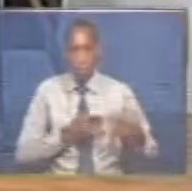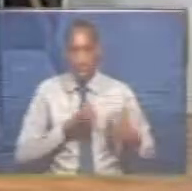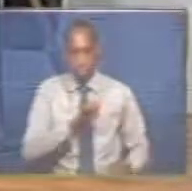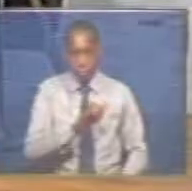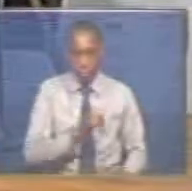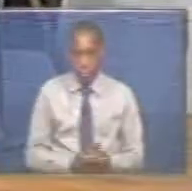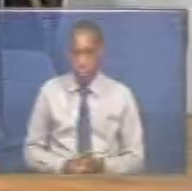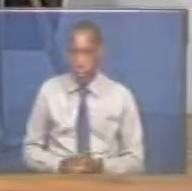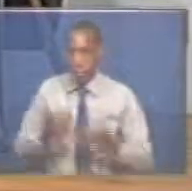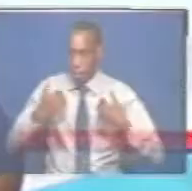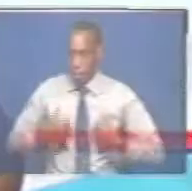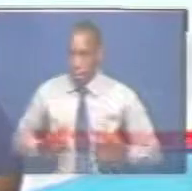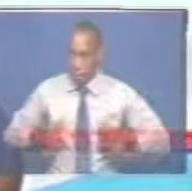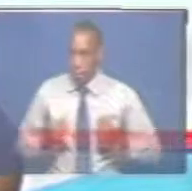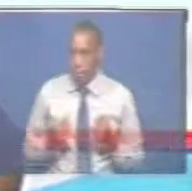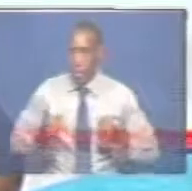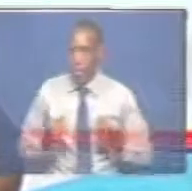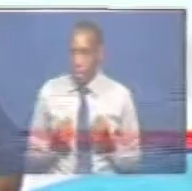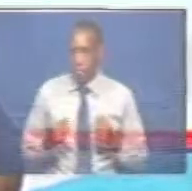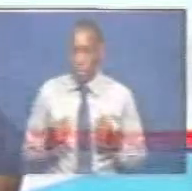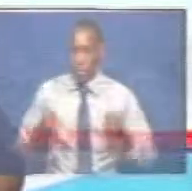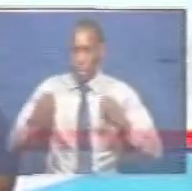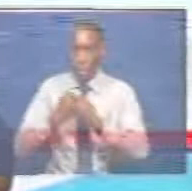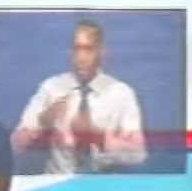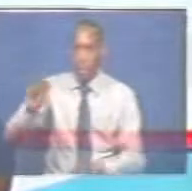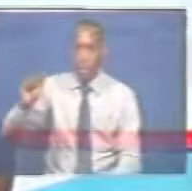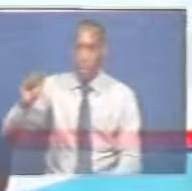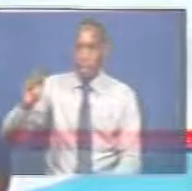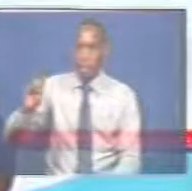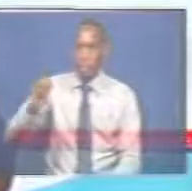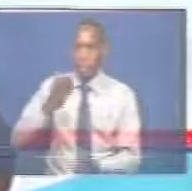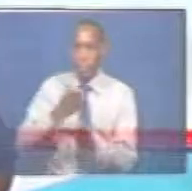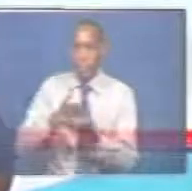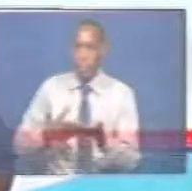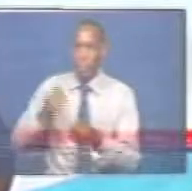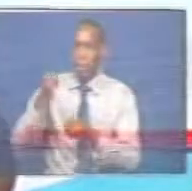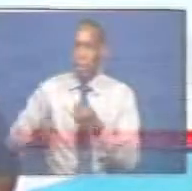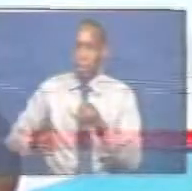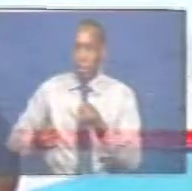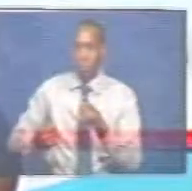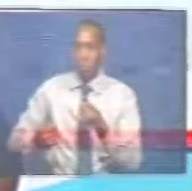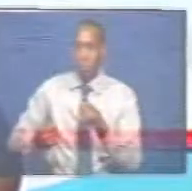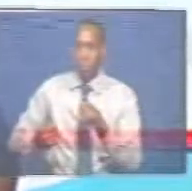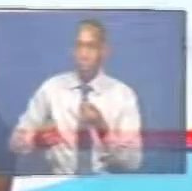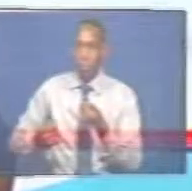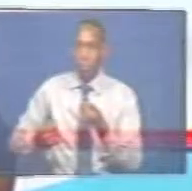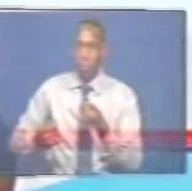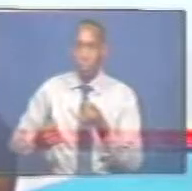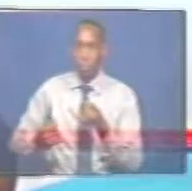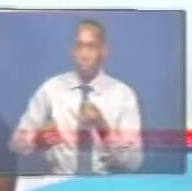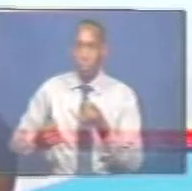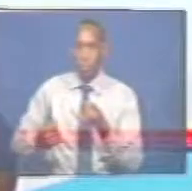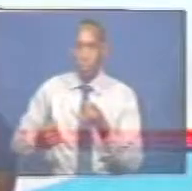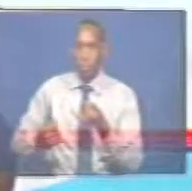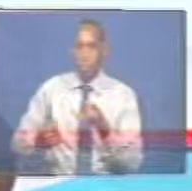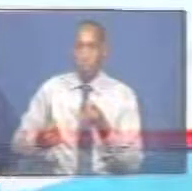Okay, personally, I'm very happy. We are meeting Atletico, mm-hmm. at semifinals. Mm-hmm. I would not have liked us to meet them at finals because,